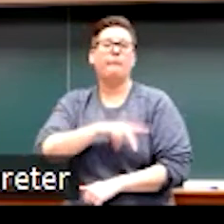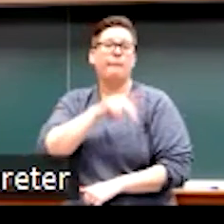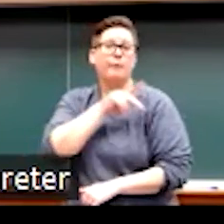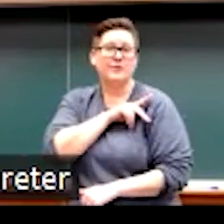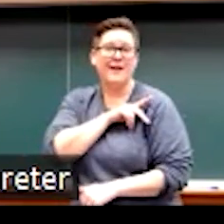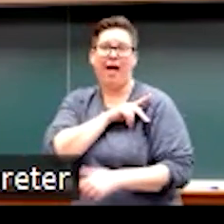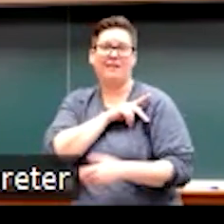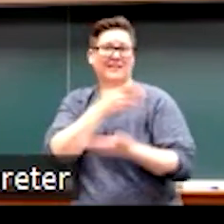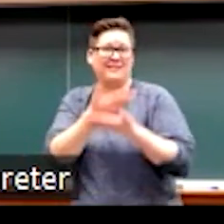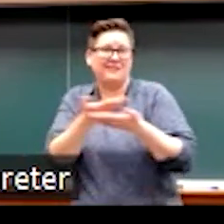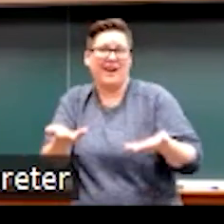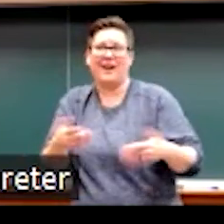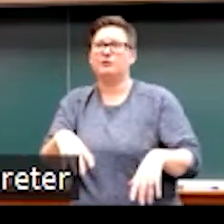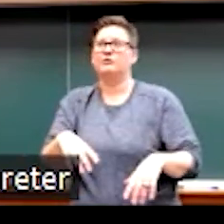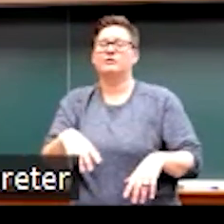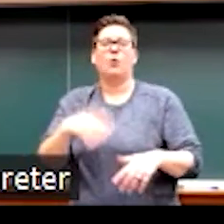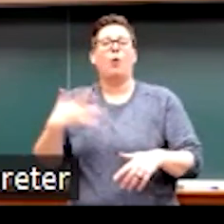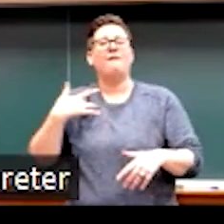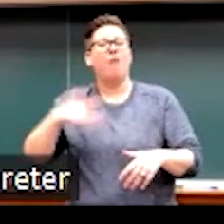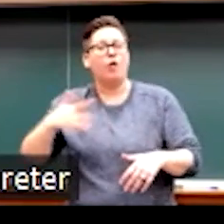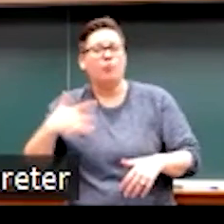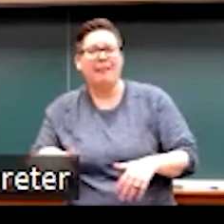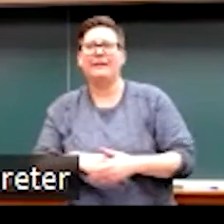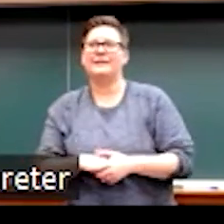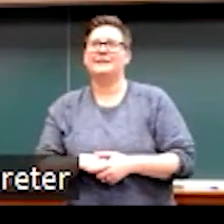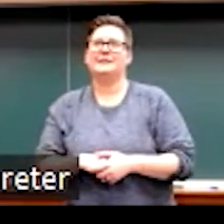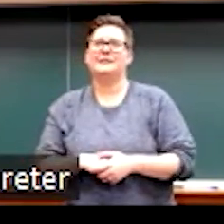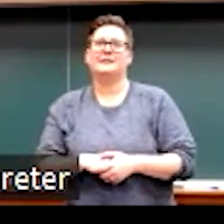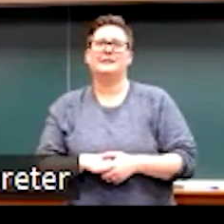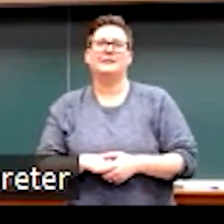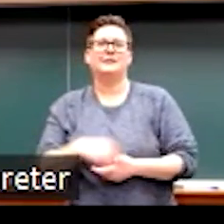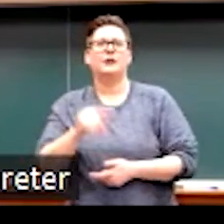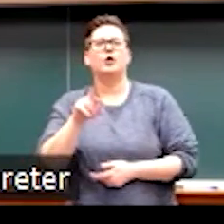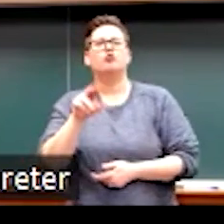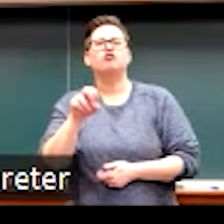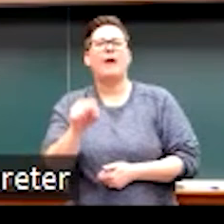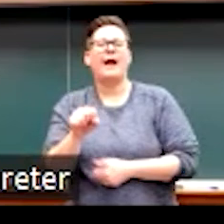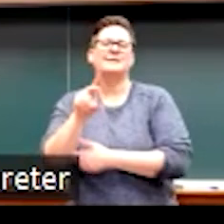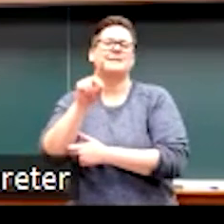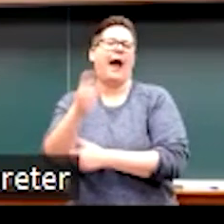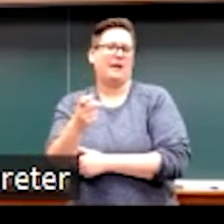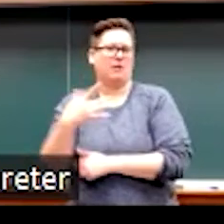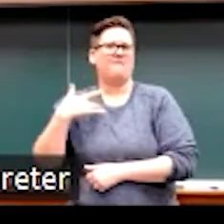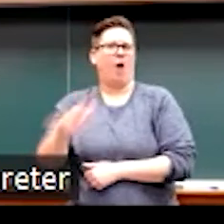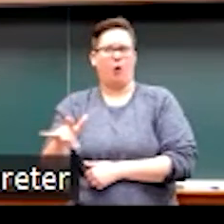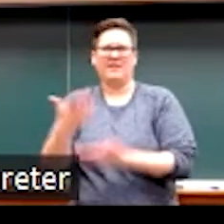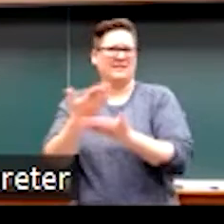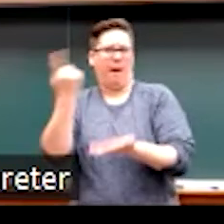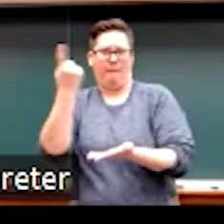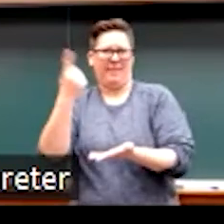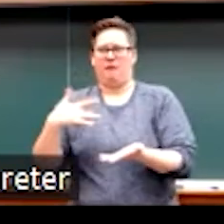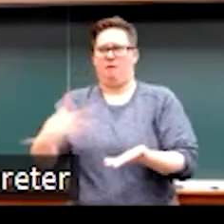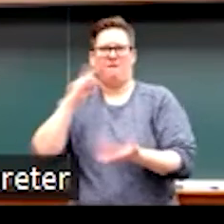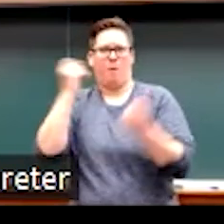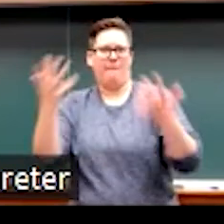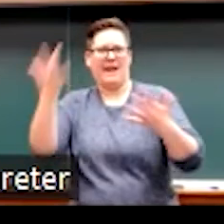and even personality factors or vulnerabilities, transdiagnostic vulnerabilities that cut across these conditions, that's